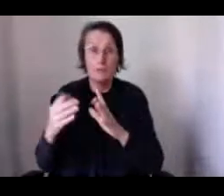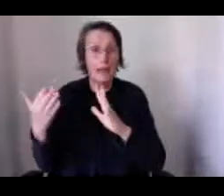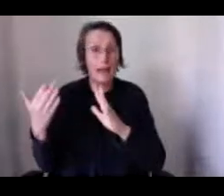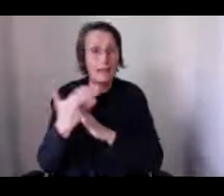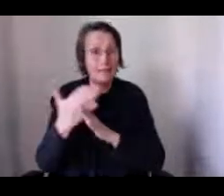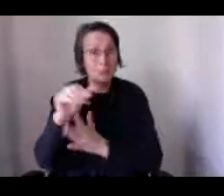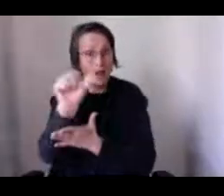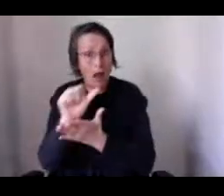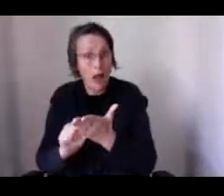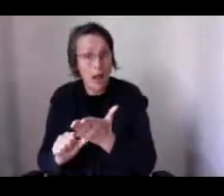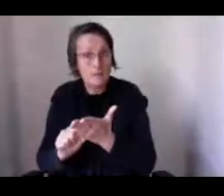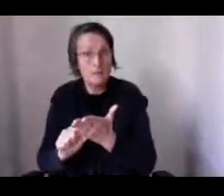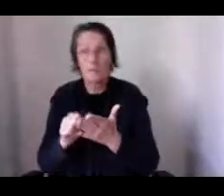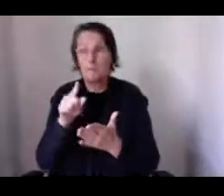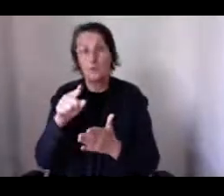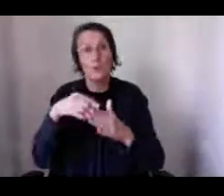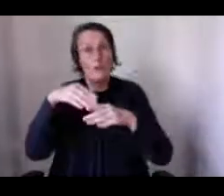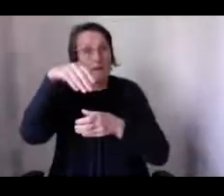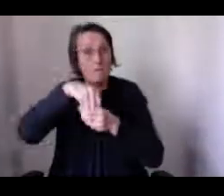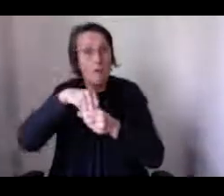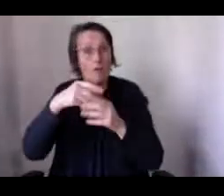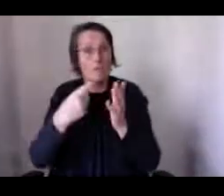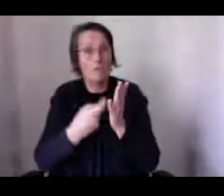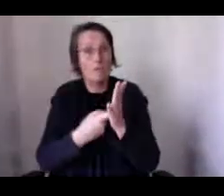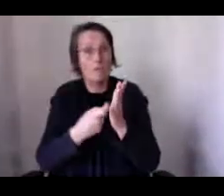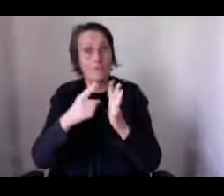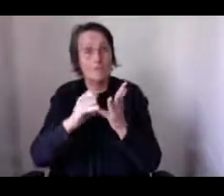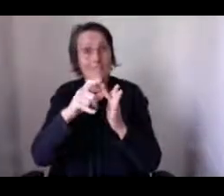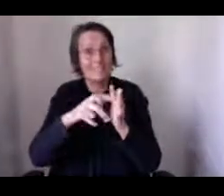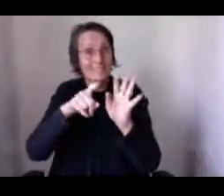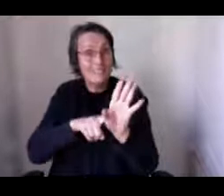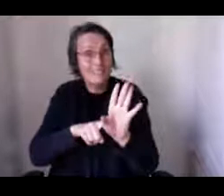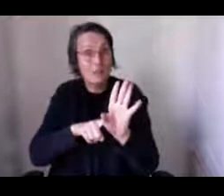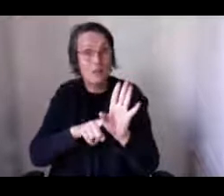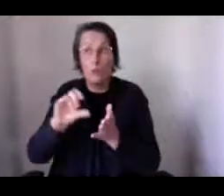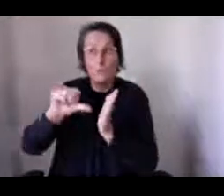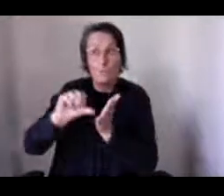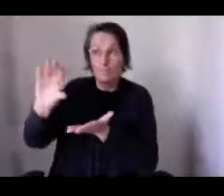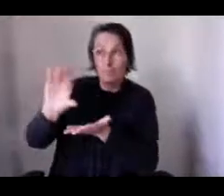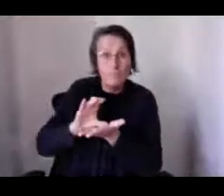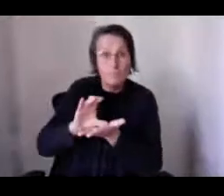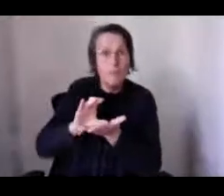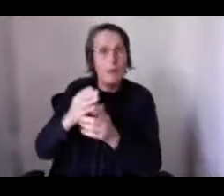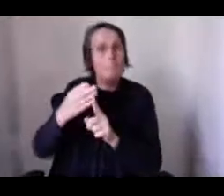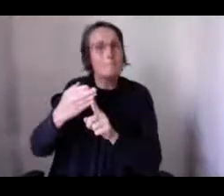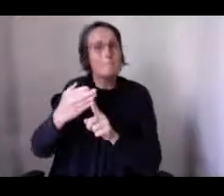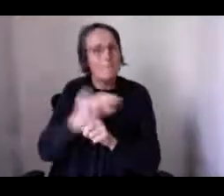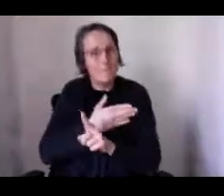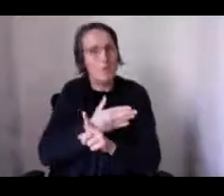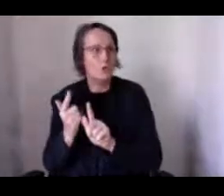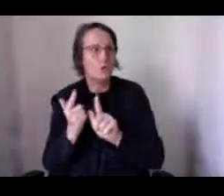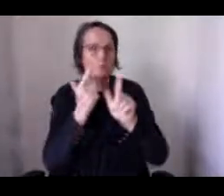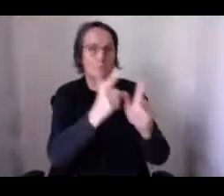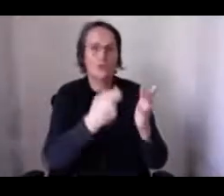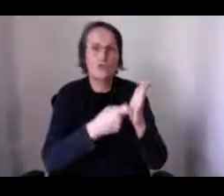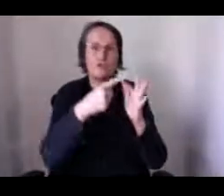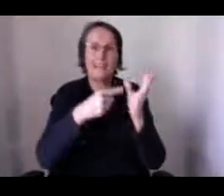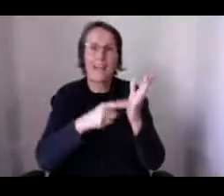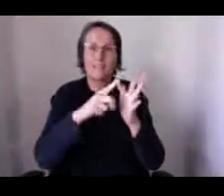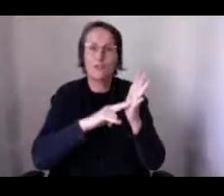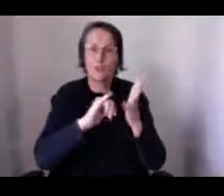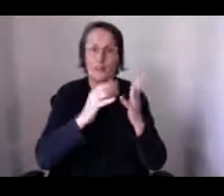a residency or having some sort of funding experience under your belt before you go to Create New South Wales can actually help